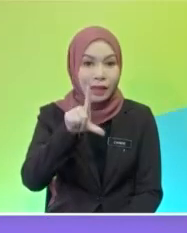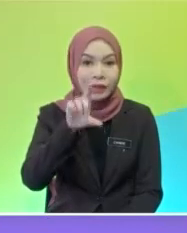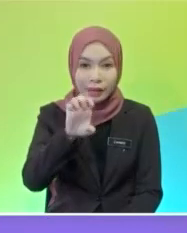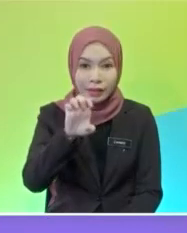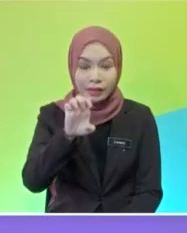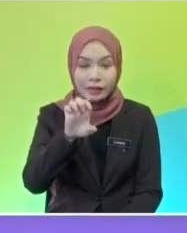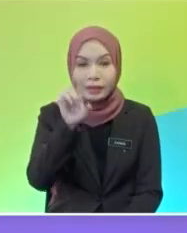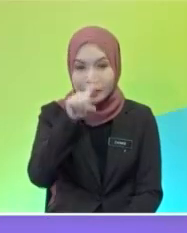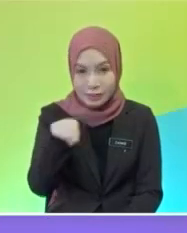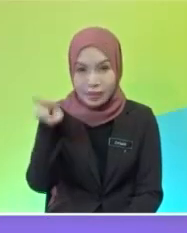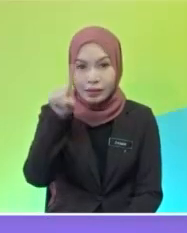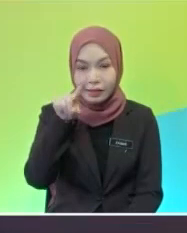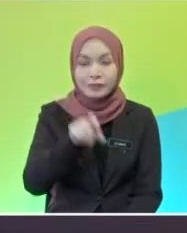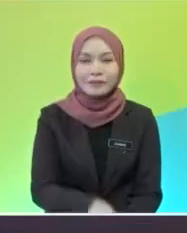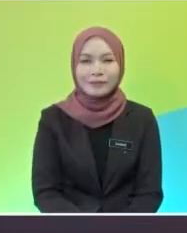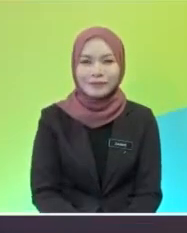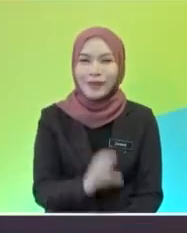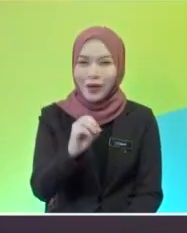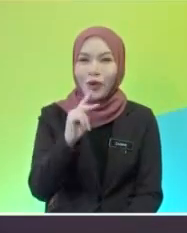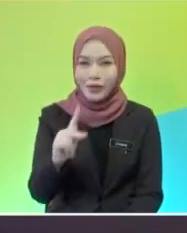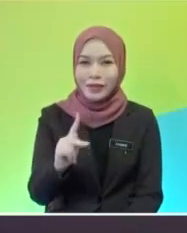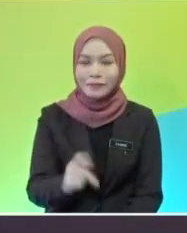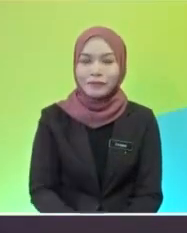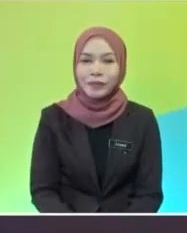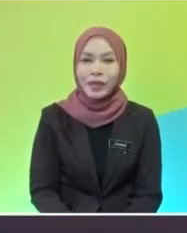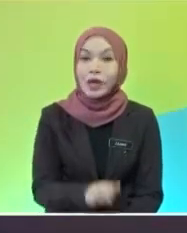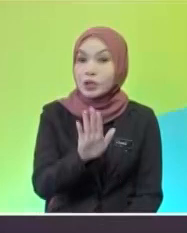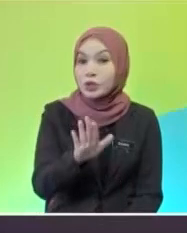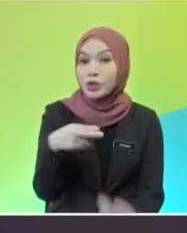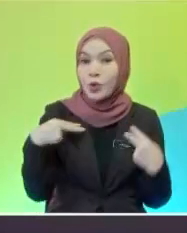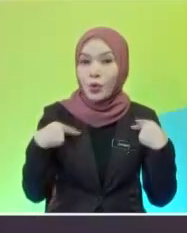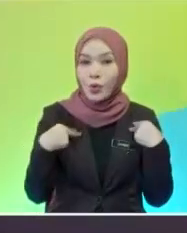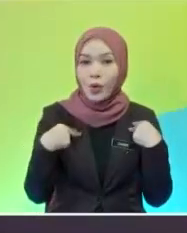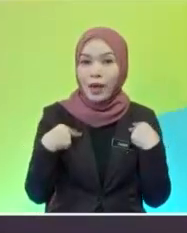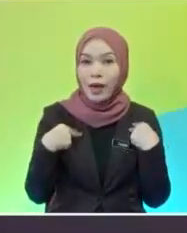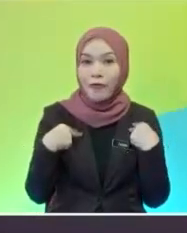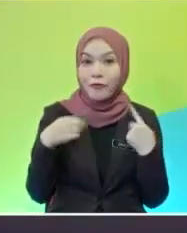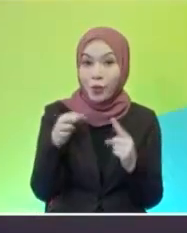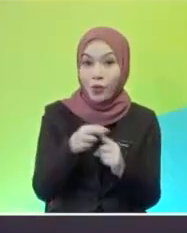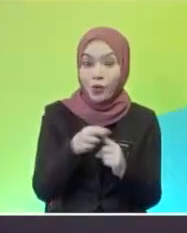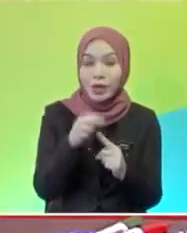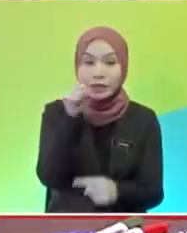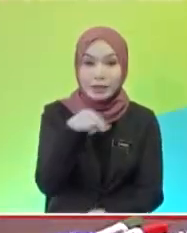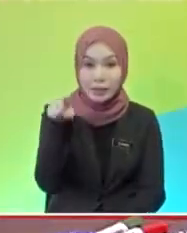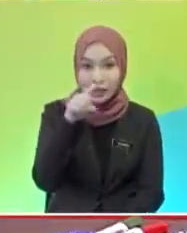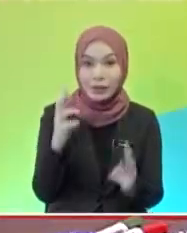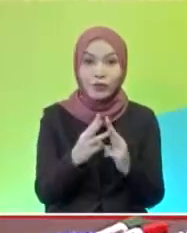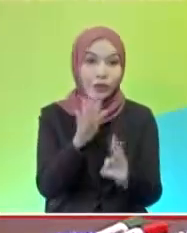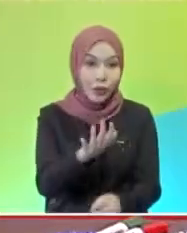C-I-R-C-L-E. Circle. Okay, Tivia, do you have the word circle with you? I do. Very good.